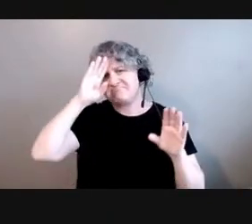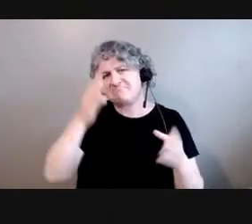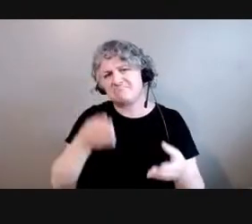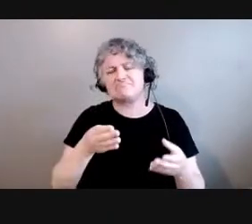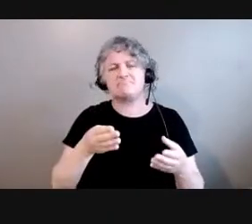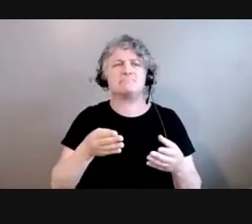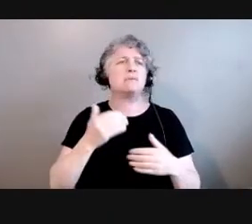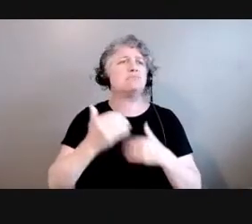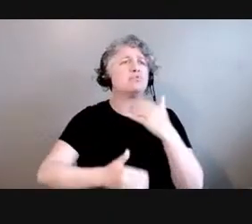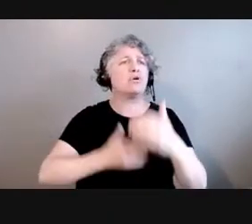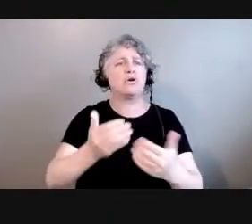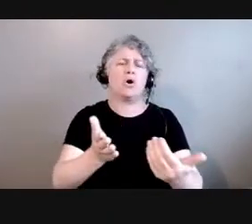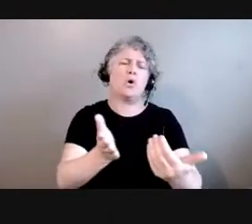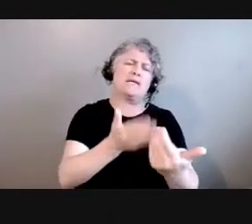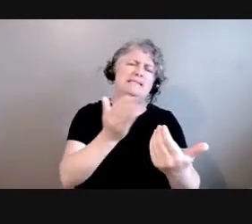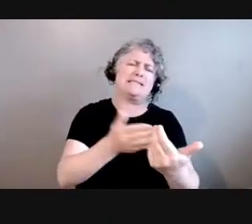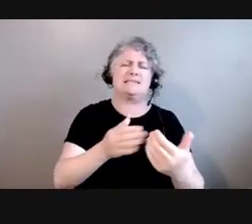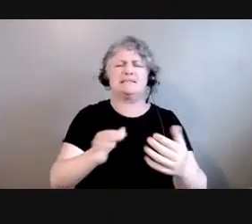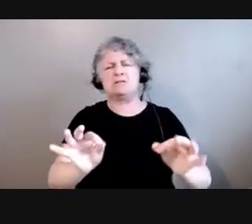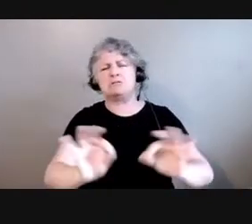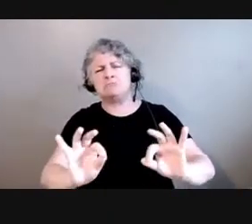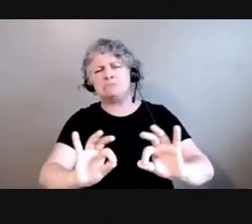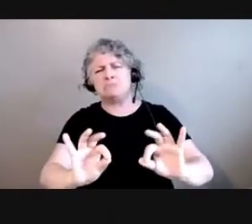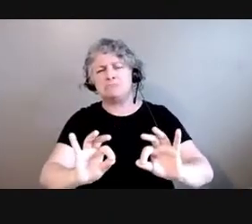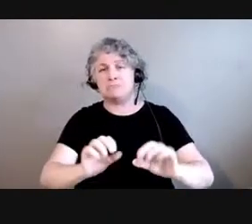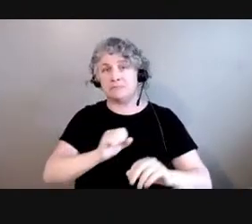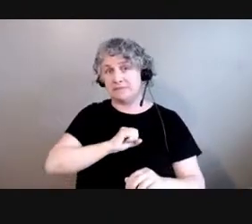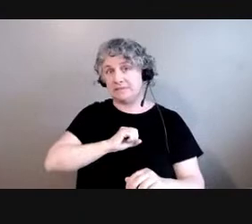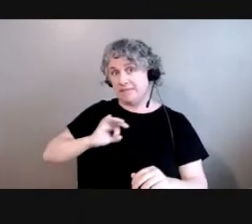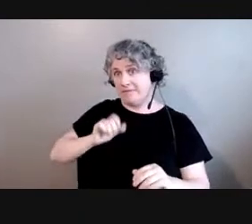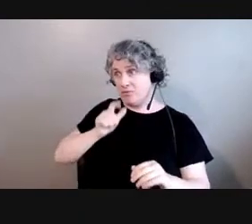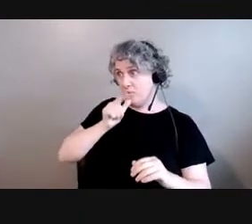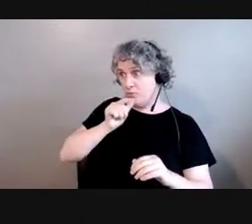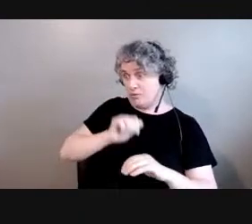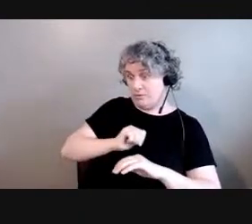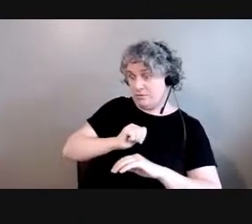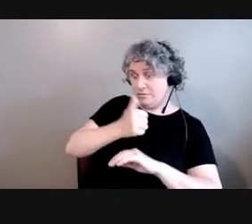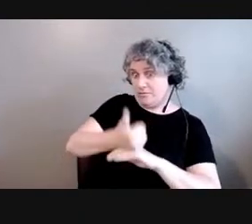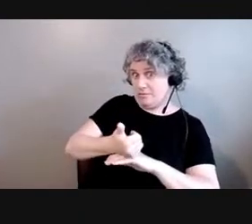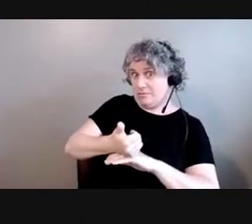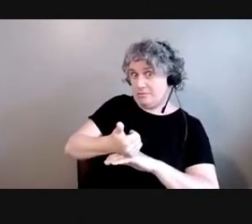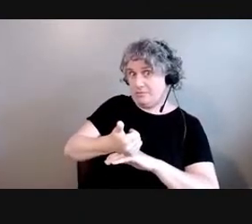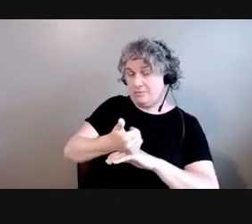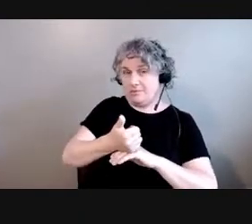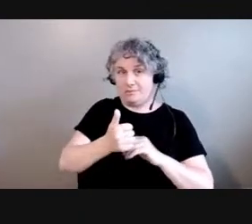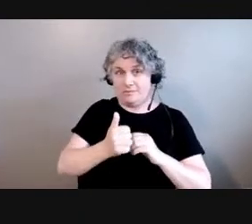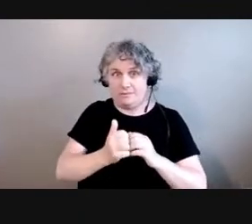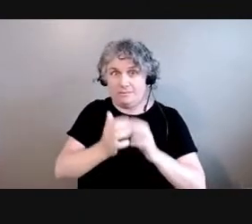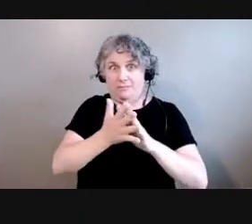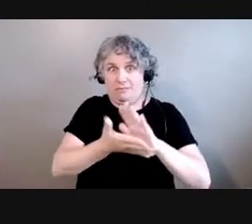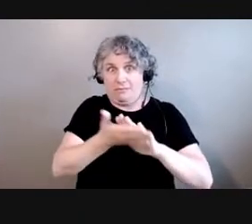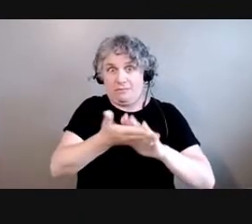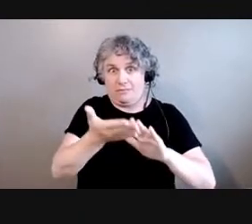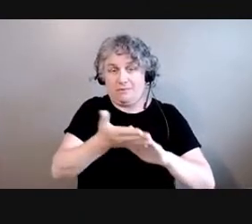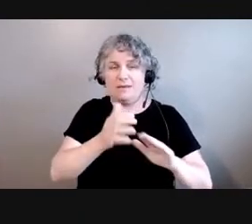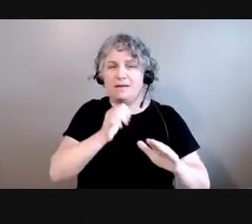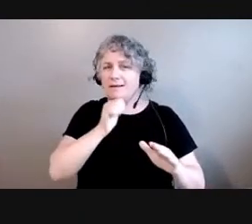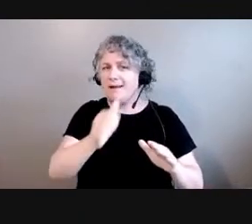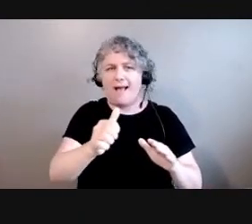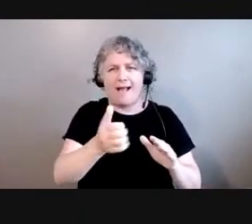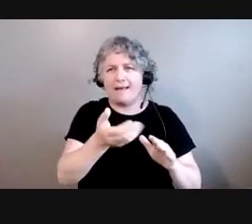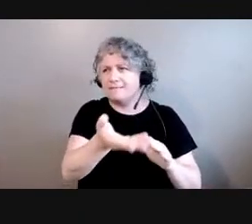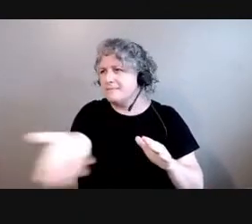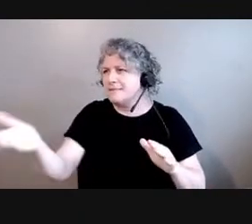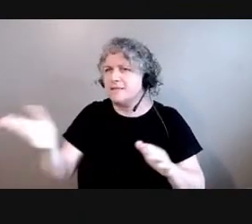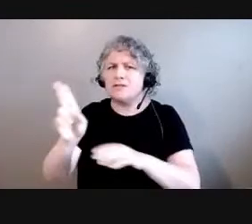straightforward the process is, but for the staff persons who are implementing it, as opposed to the persons with disabilities who are the real